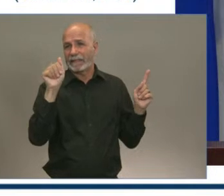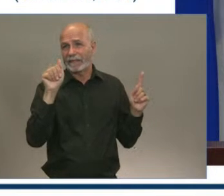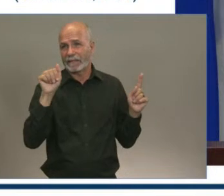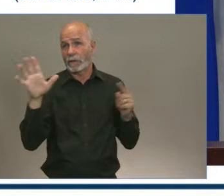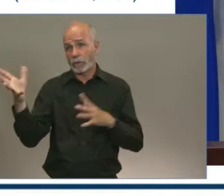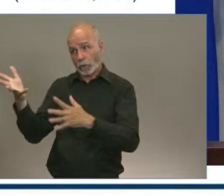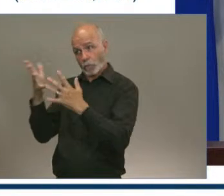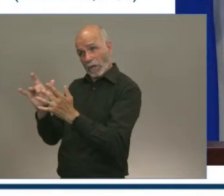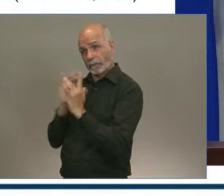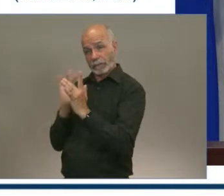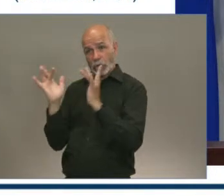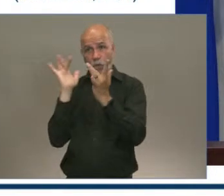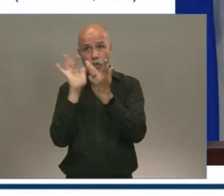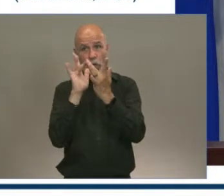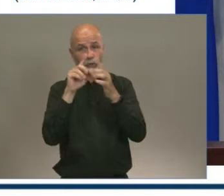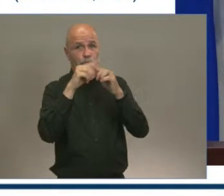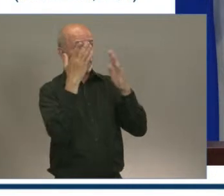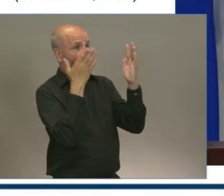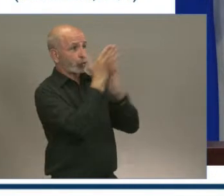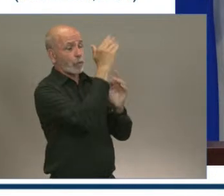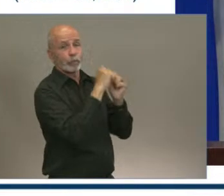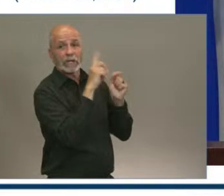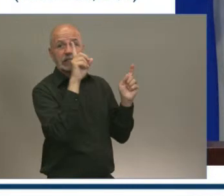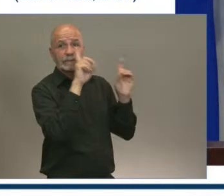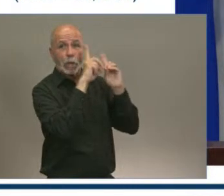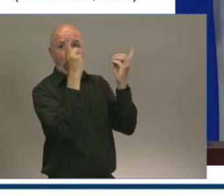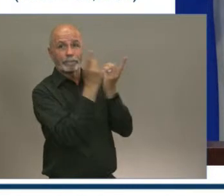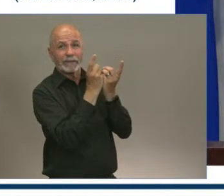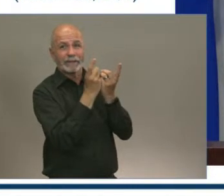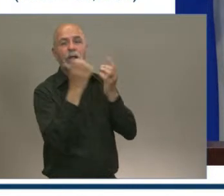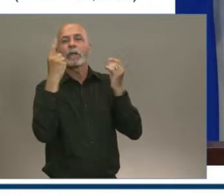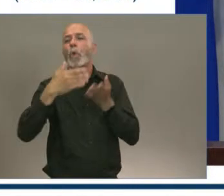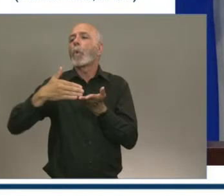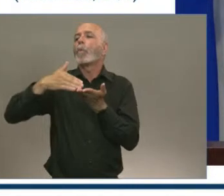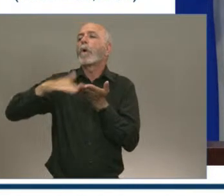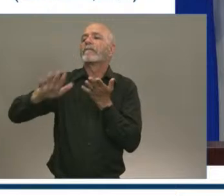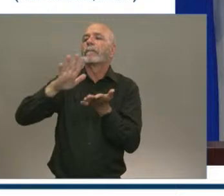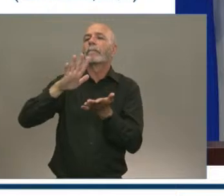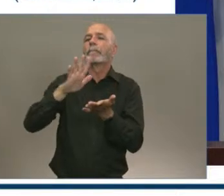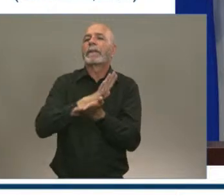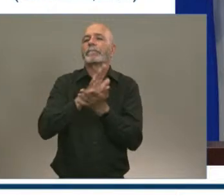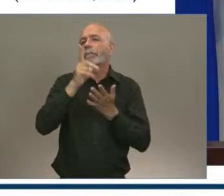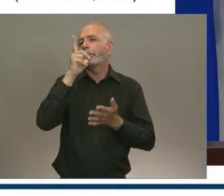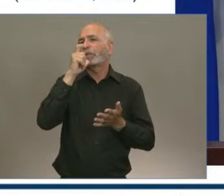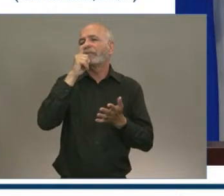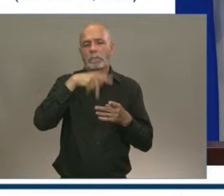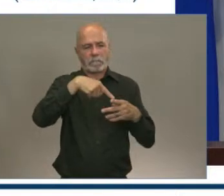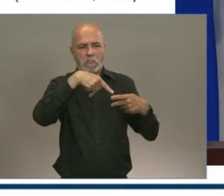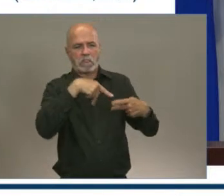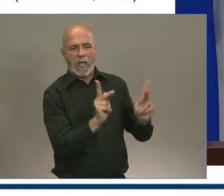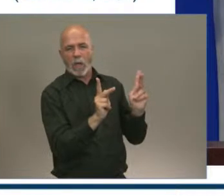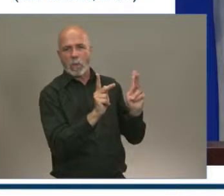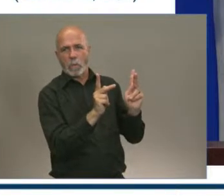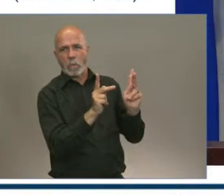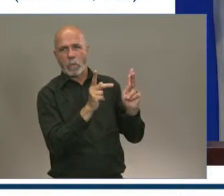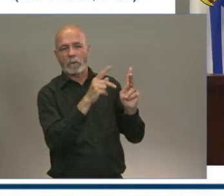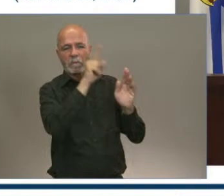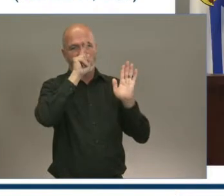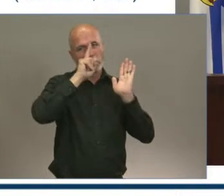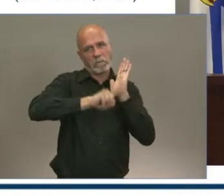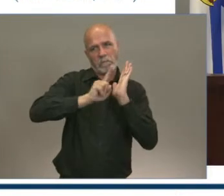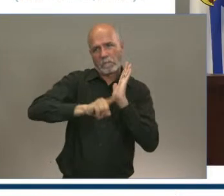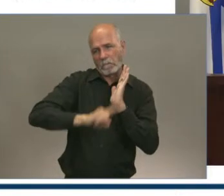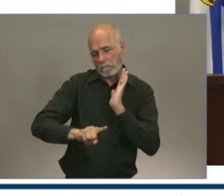the department and provide the waiver for privacy, we can certainly look into that individual case. Next, we'll go